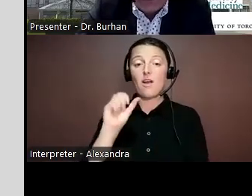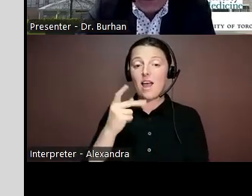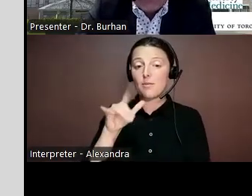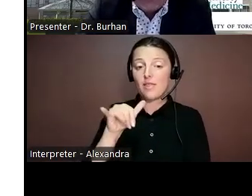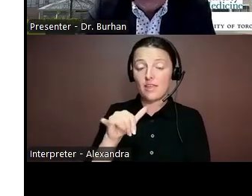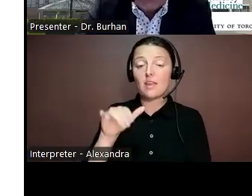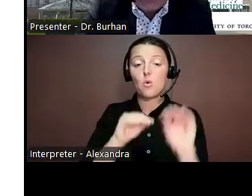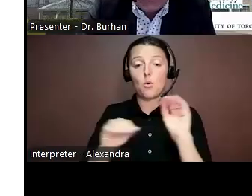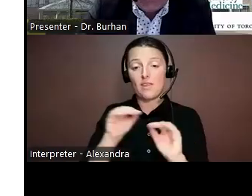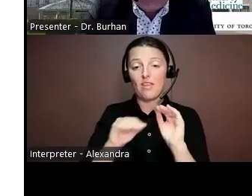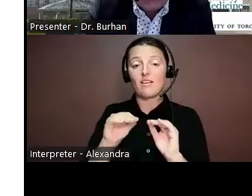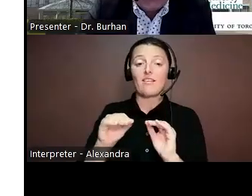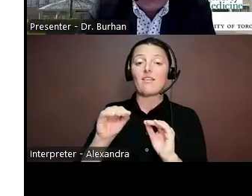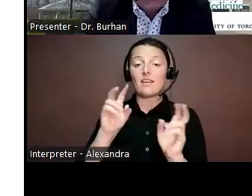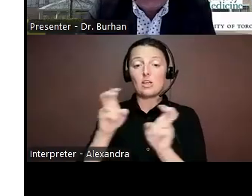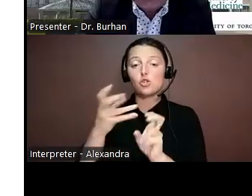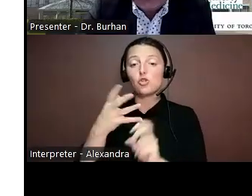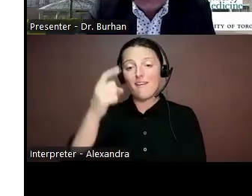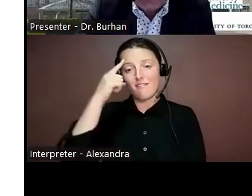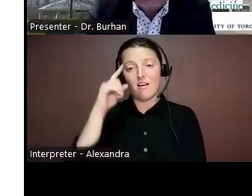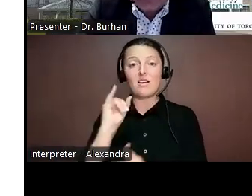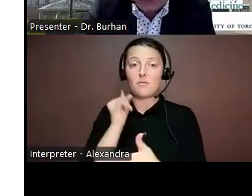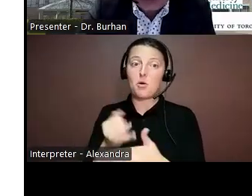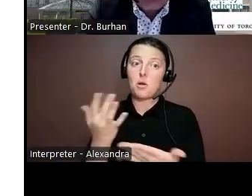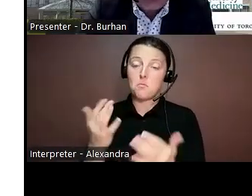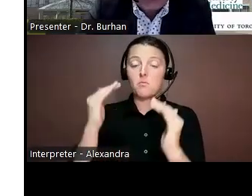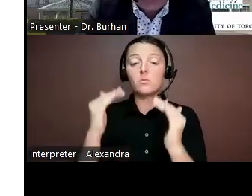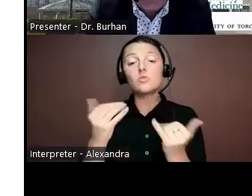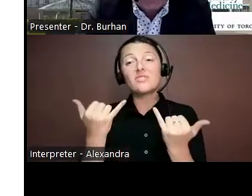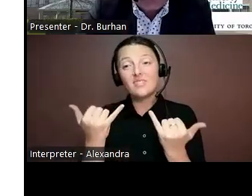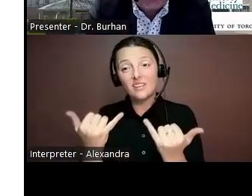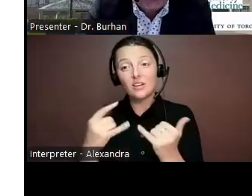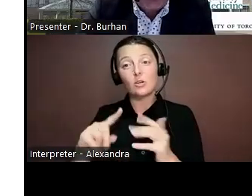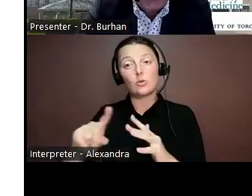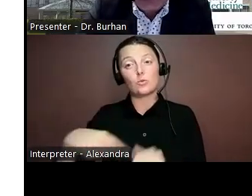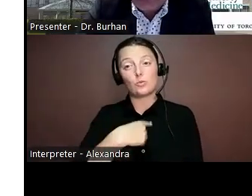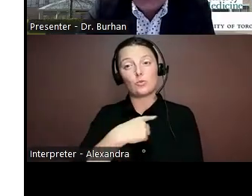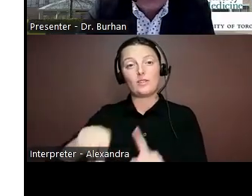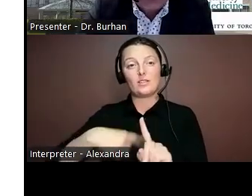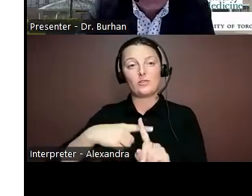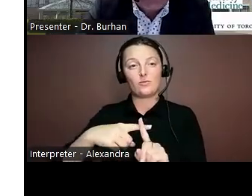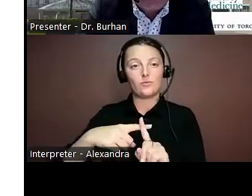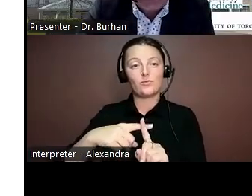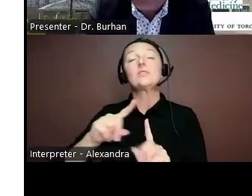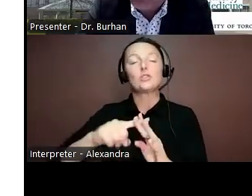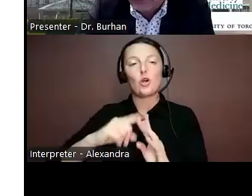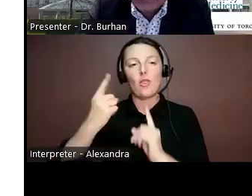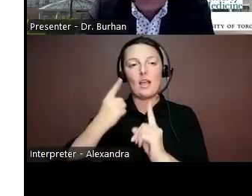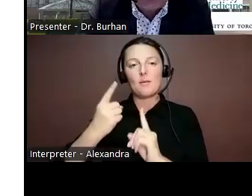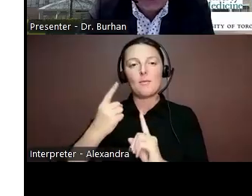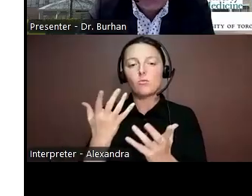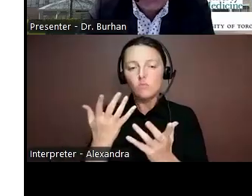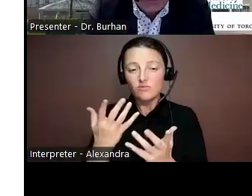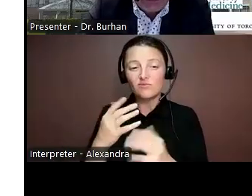impairment. We started thinking about, well, what about late life depression? So there was an opportunity we had. We were studying people with late